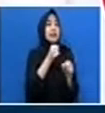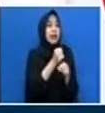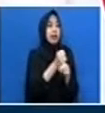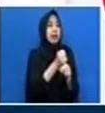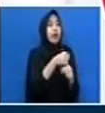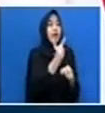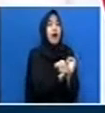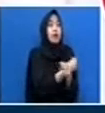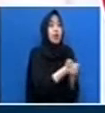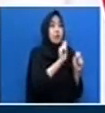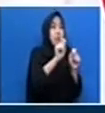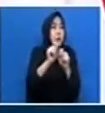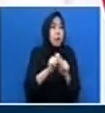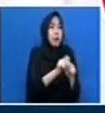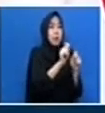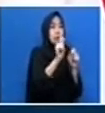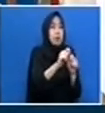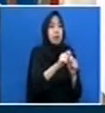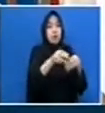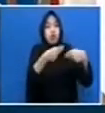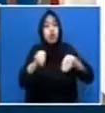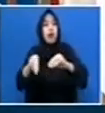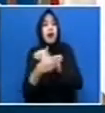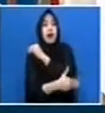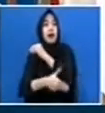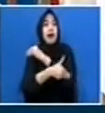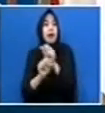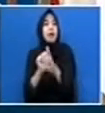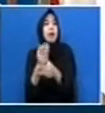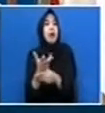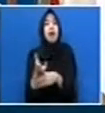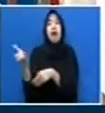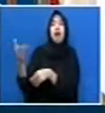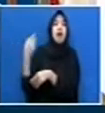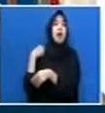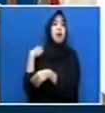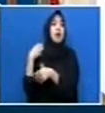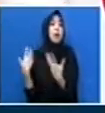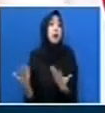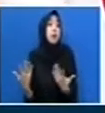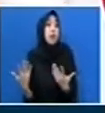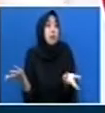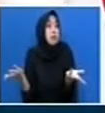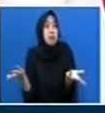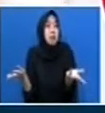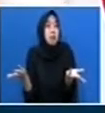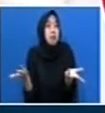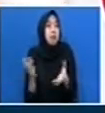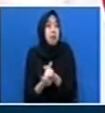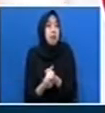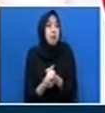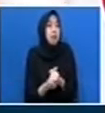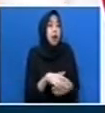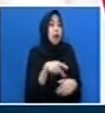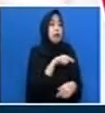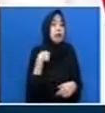out of the vaccines to global vaccinations, delivering to developing countries. How the states, how do you see this,